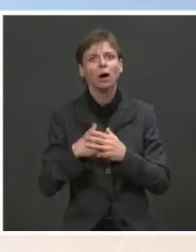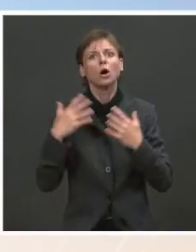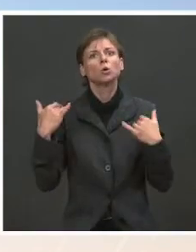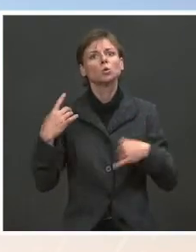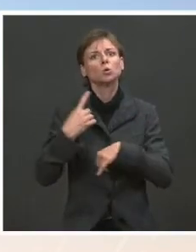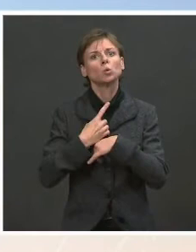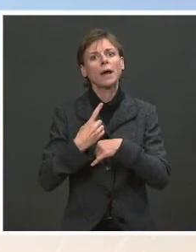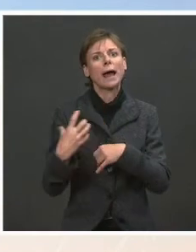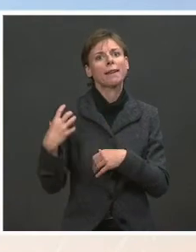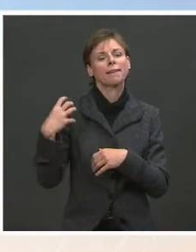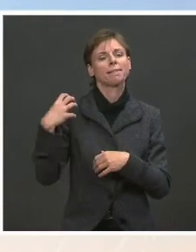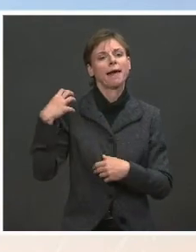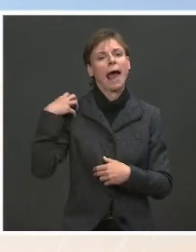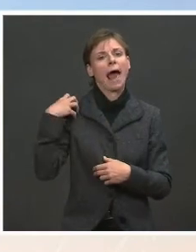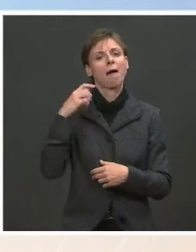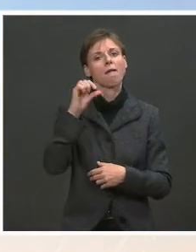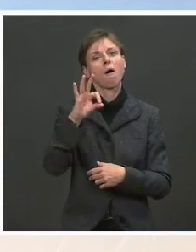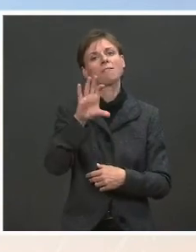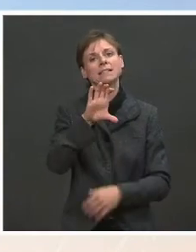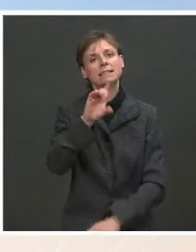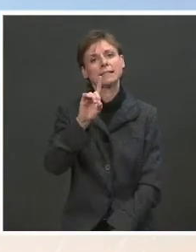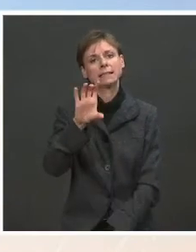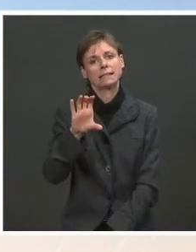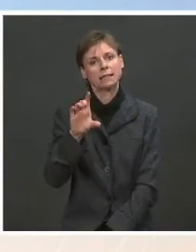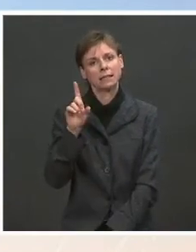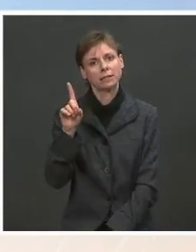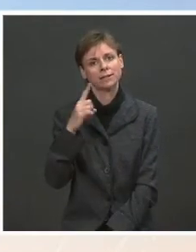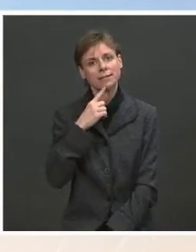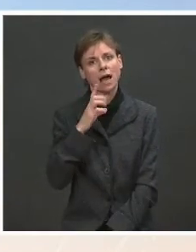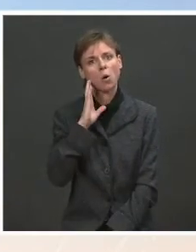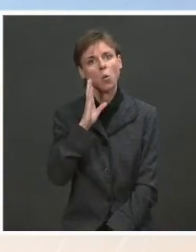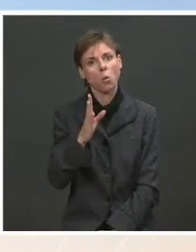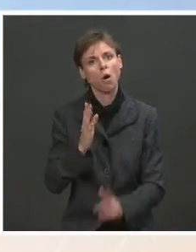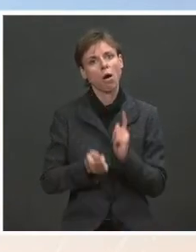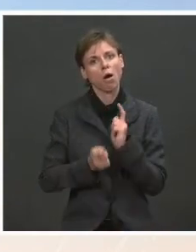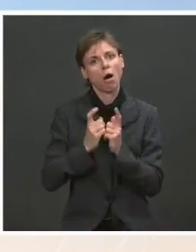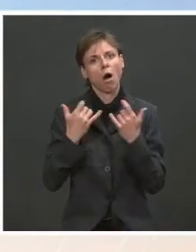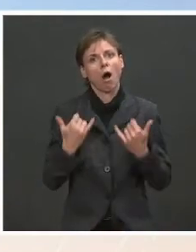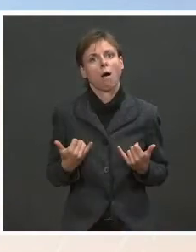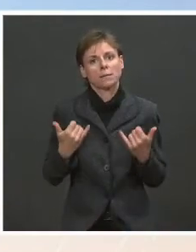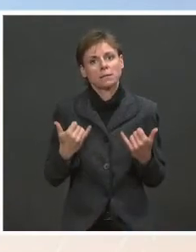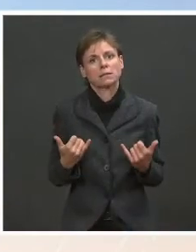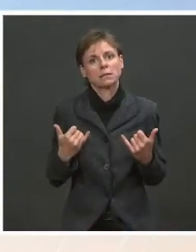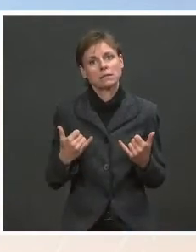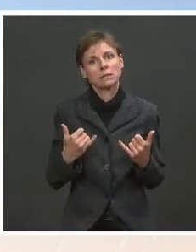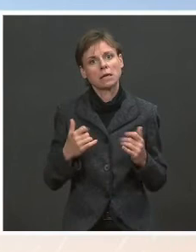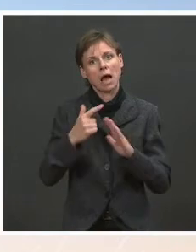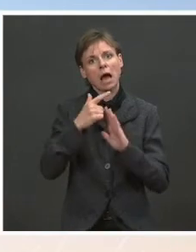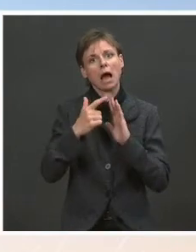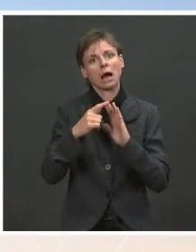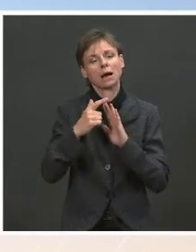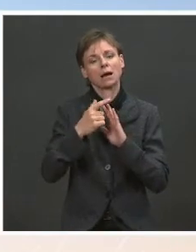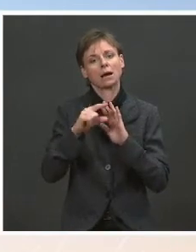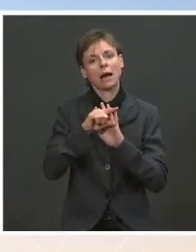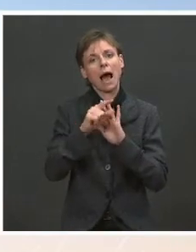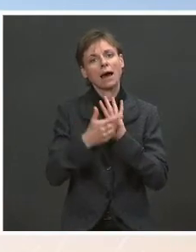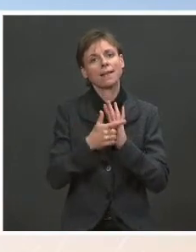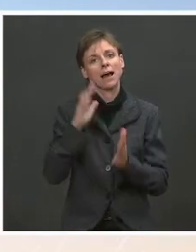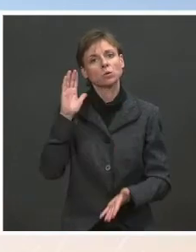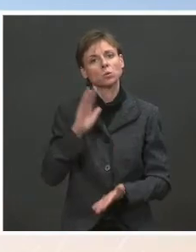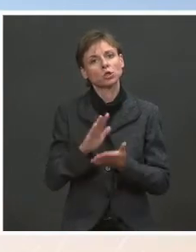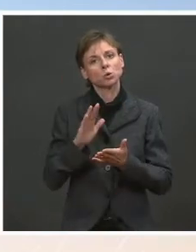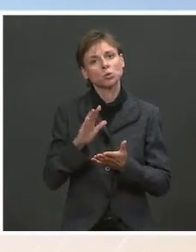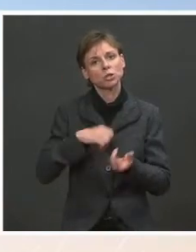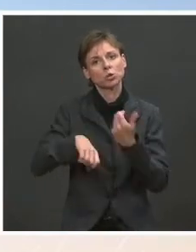of the CDC said that they are looking to update guidance, reducing the social distancing recommendations from 6 feet